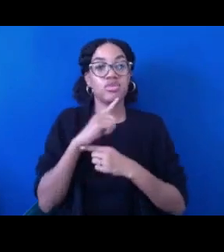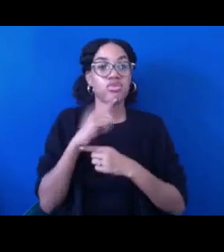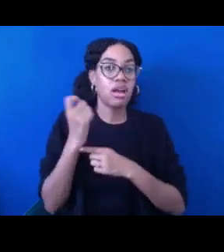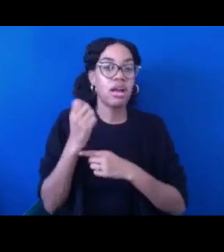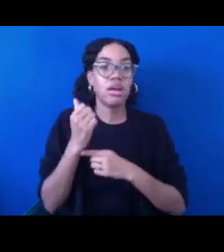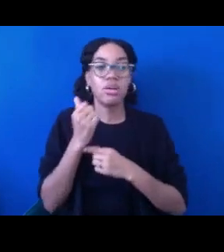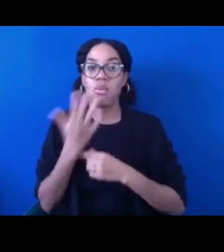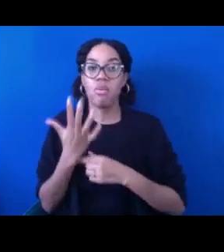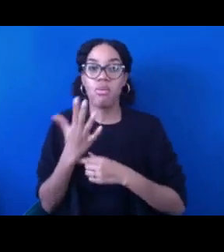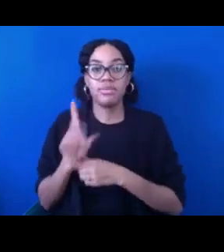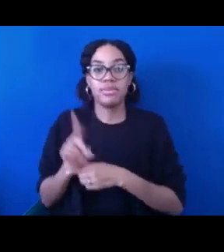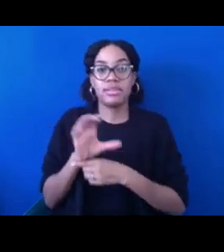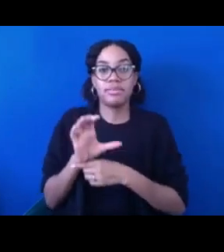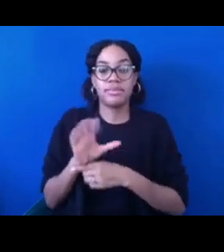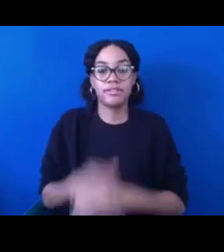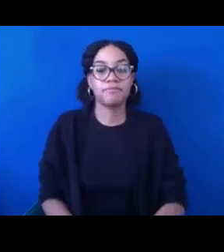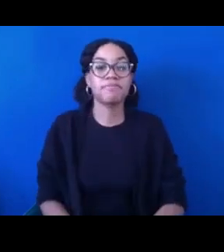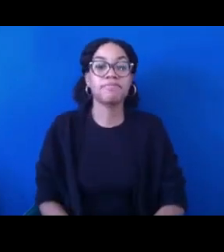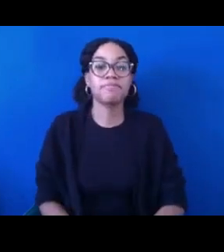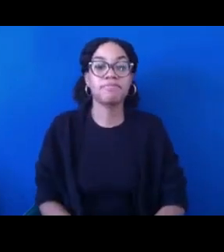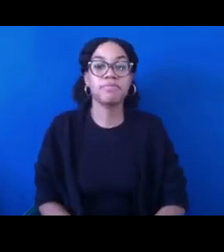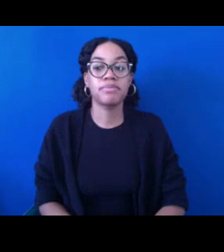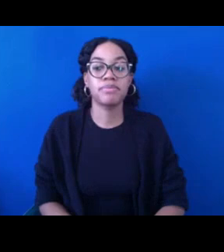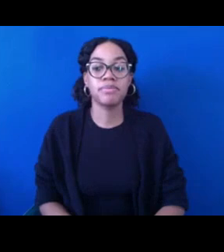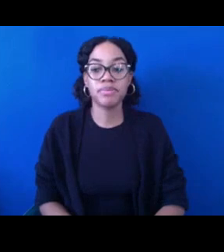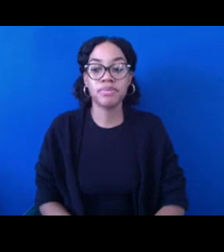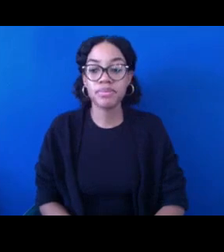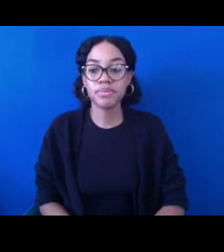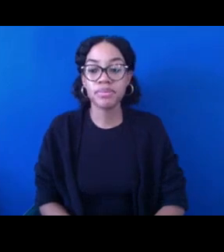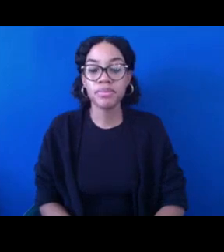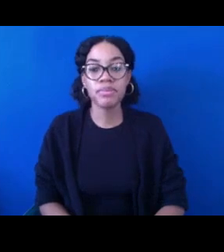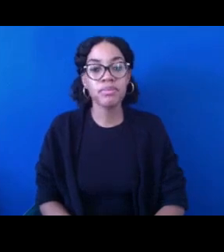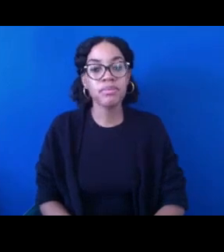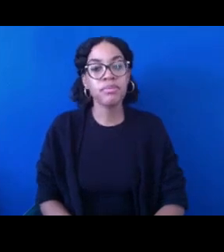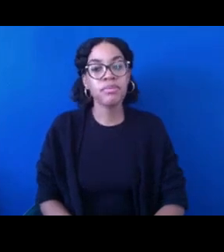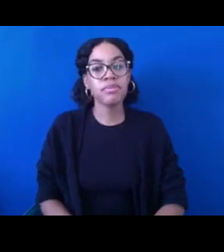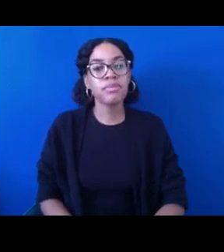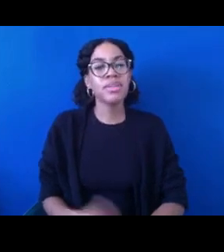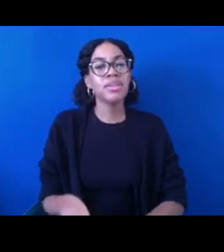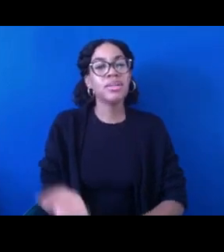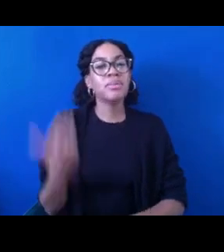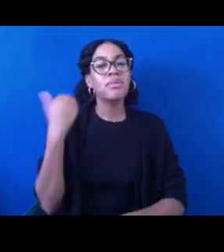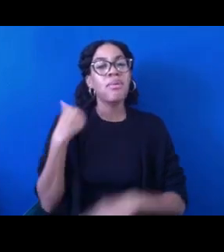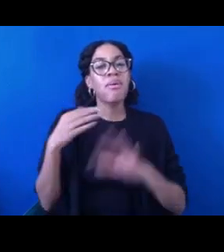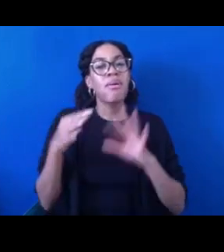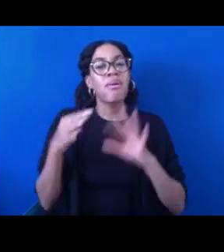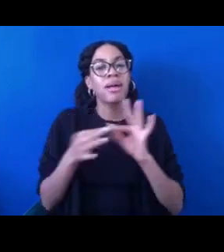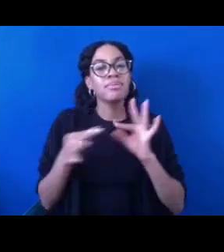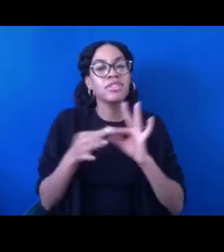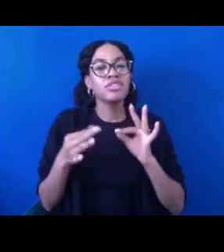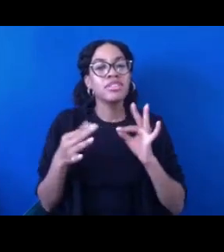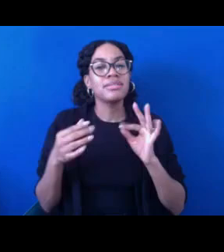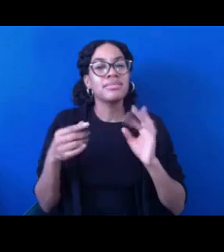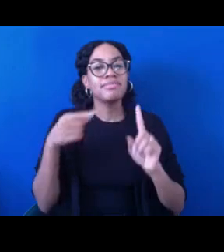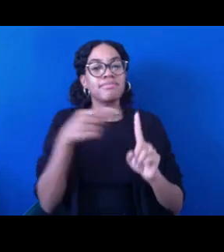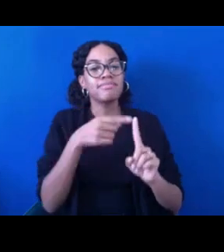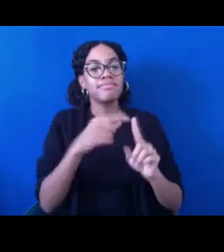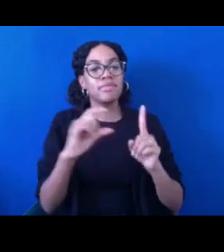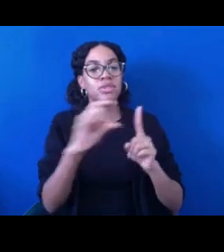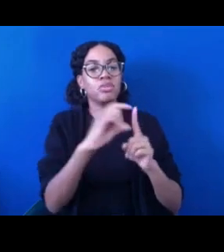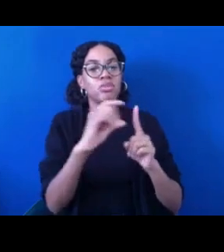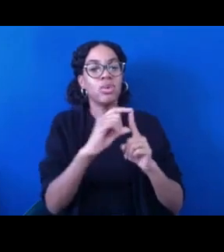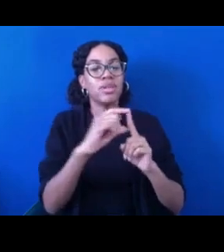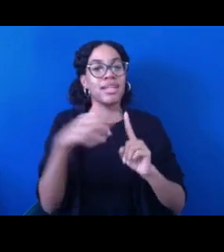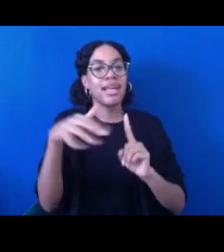But for whatever reason, I mentioned this weird term called an atmospheric teleconnections a little bit earlier. I don't really even quite